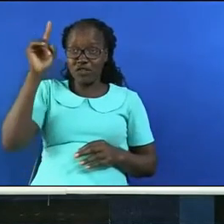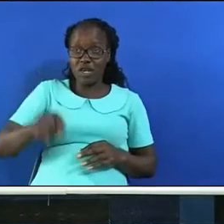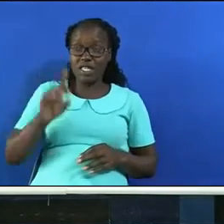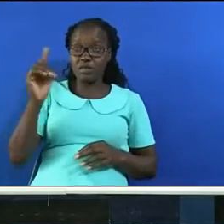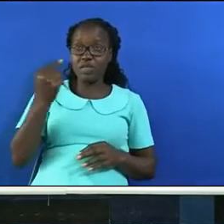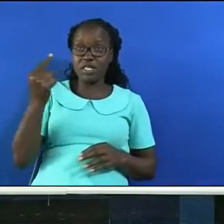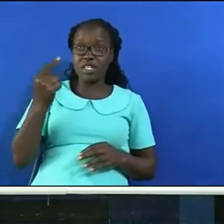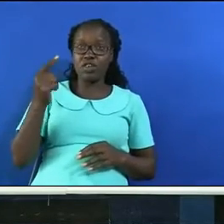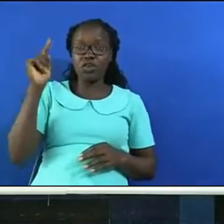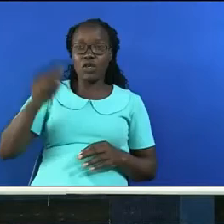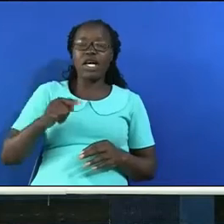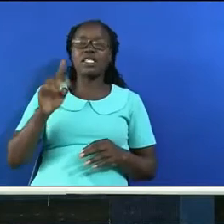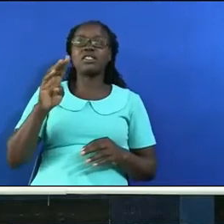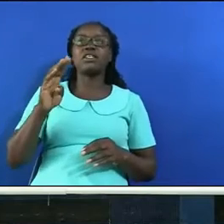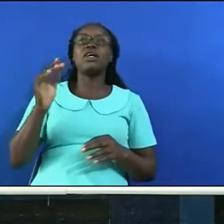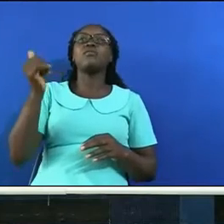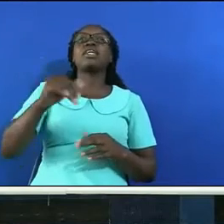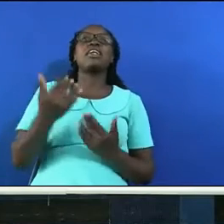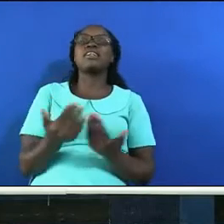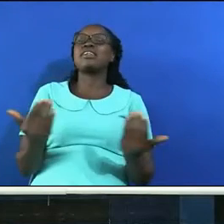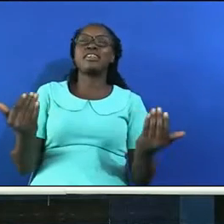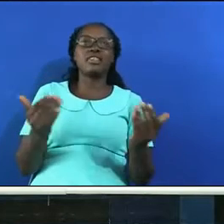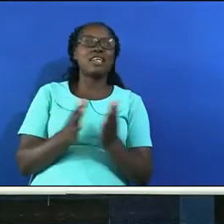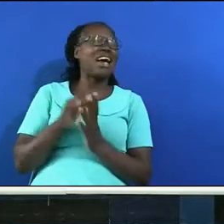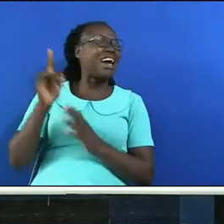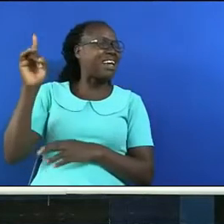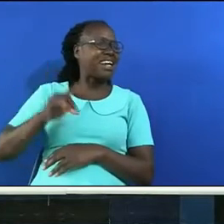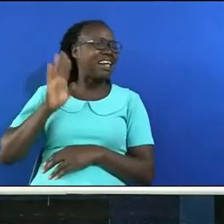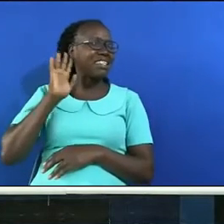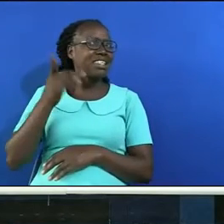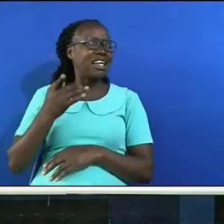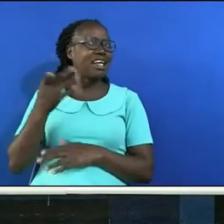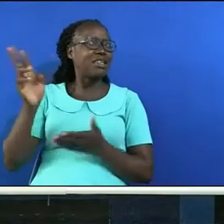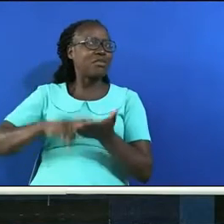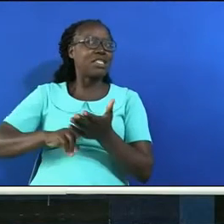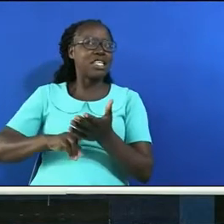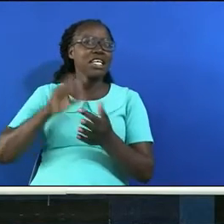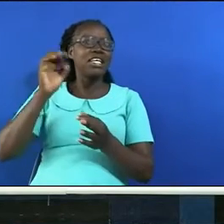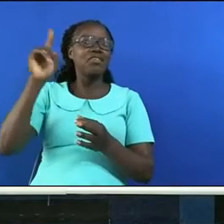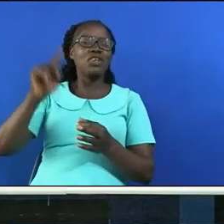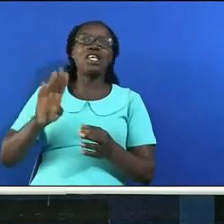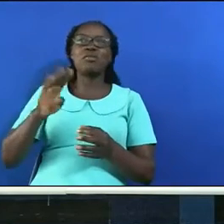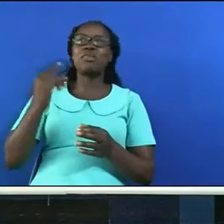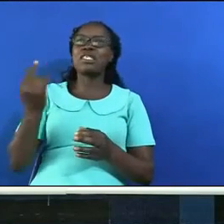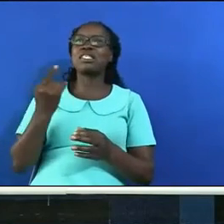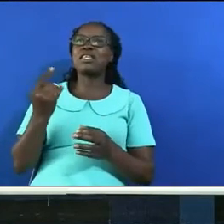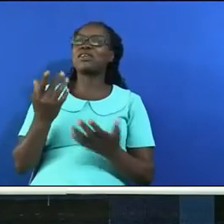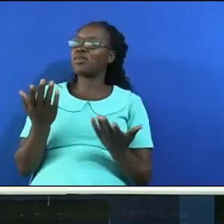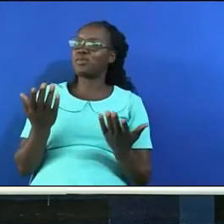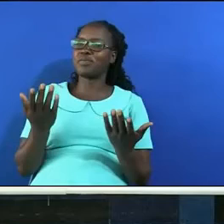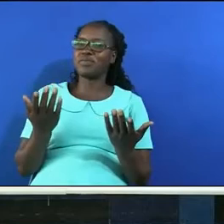be single, you can't be what? I can't hear you. If you can't be single, you can't be what?